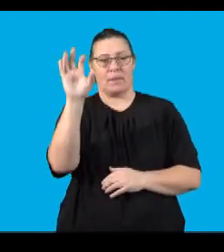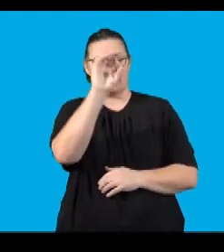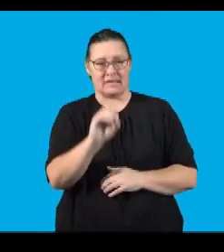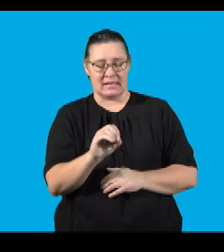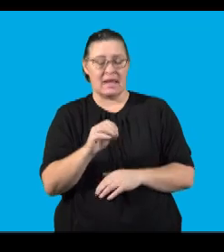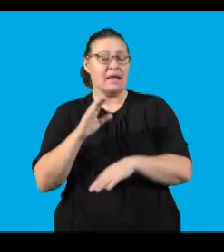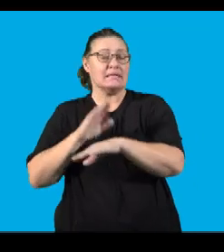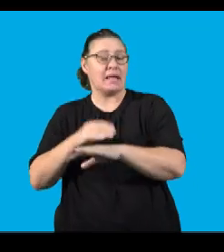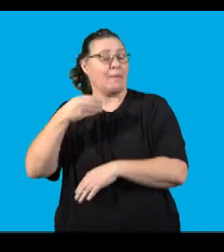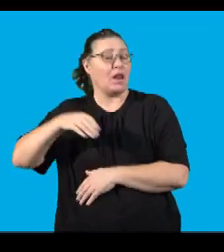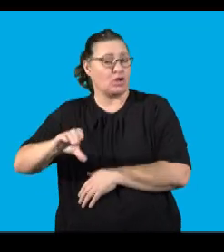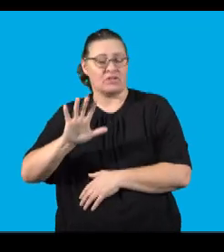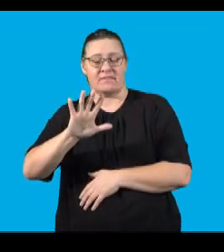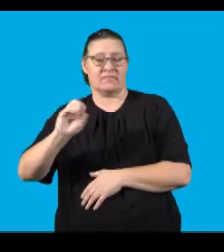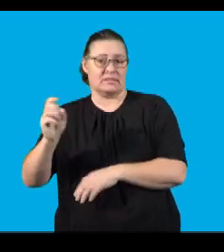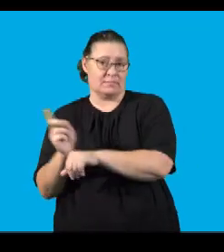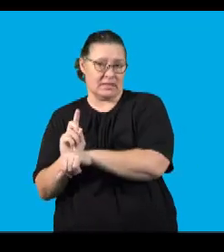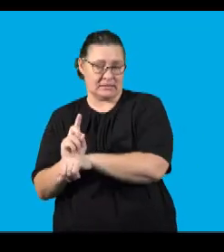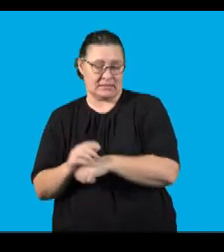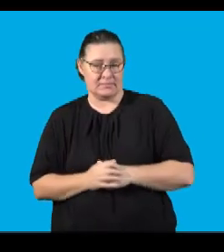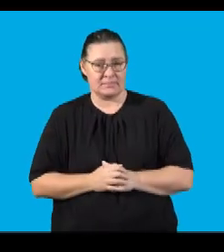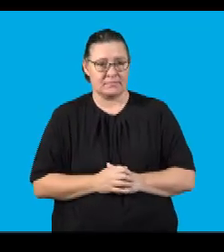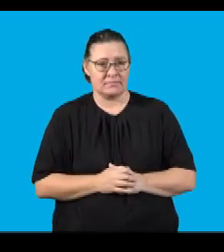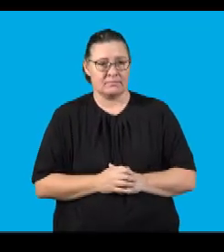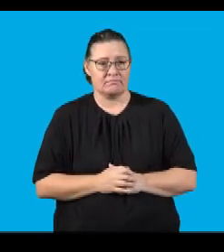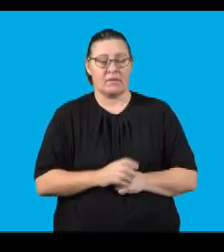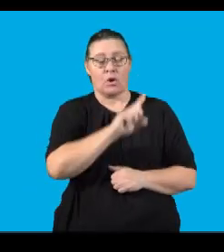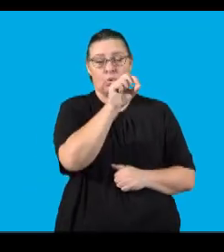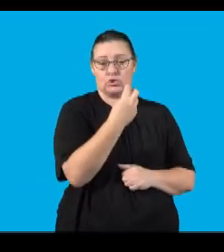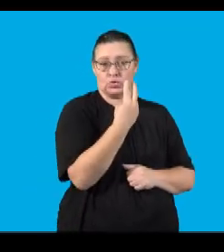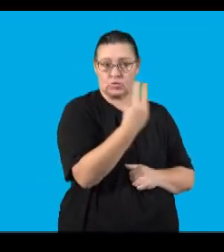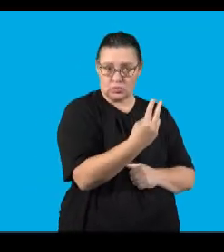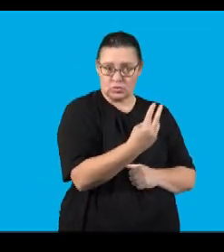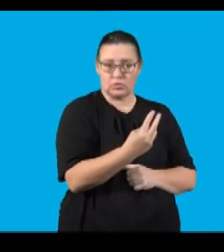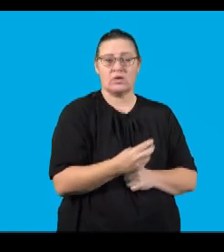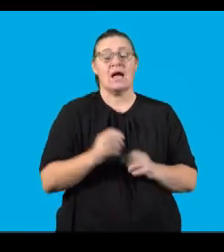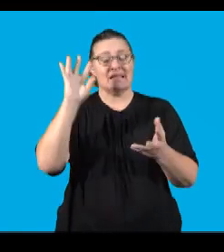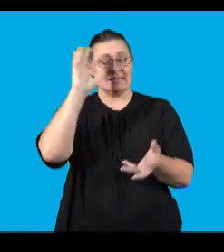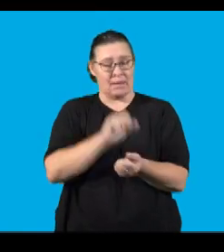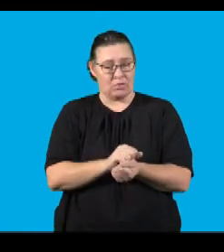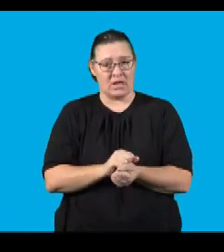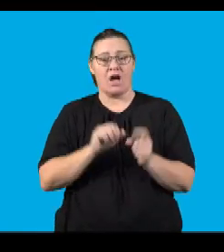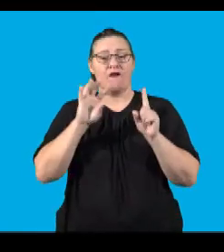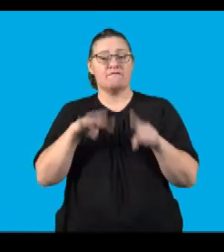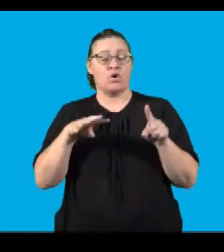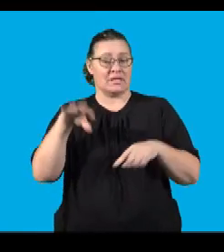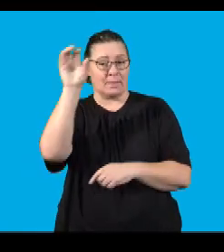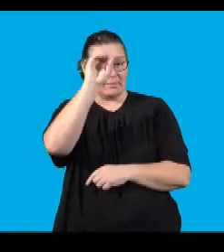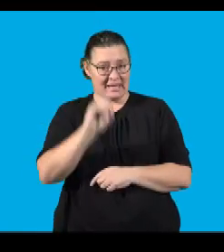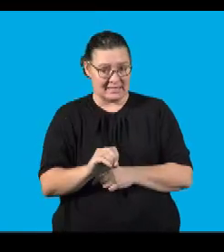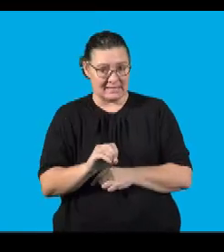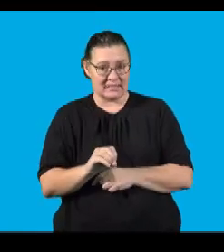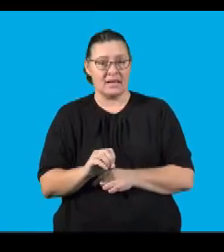and the suggested time allocation for that question is 50 minutes. Question 2, of course, the summary is 14%